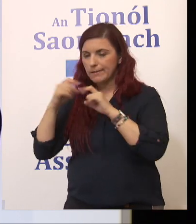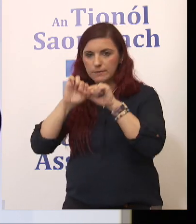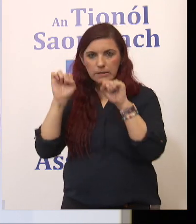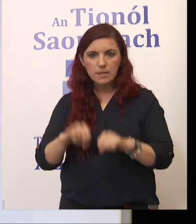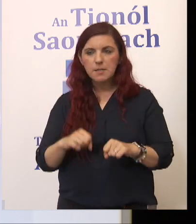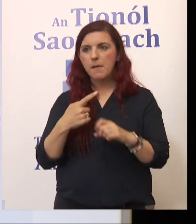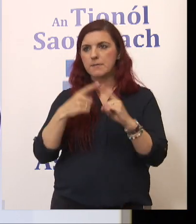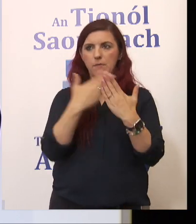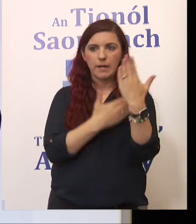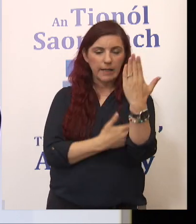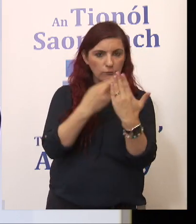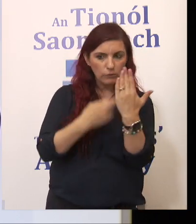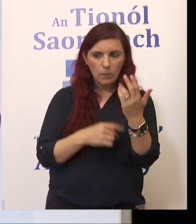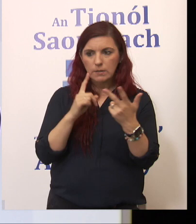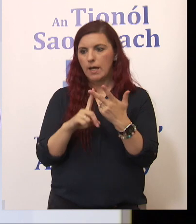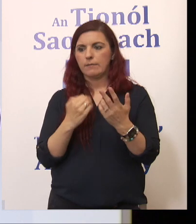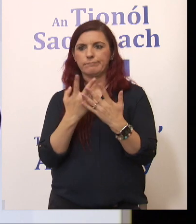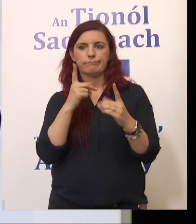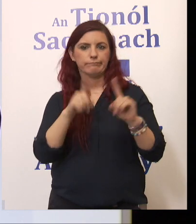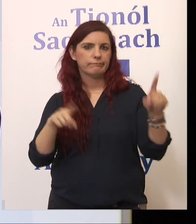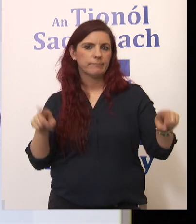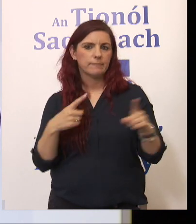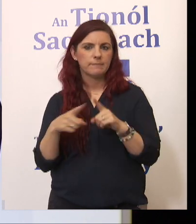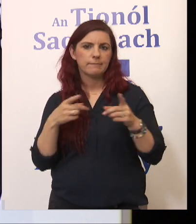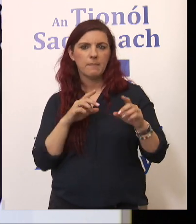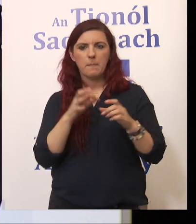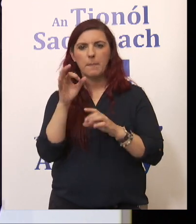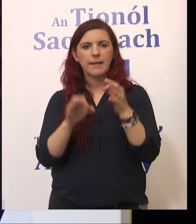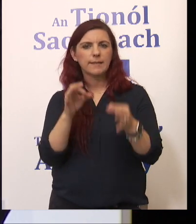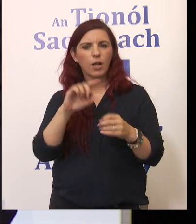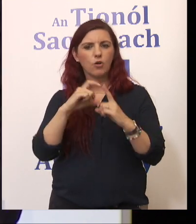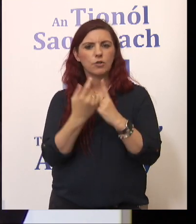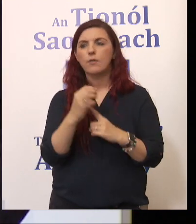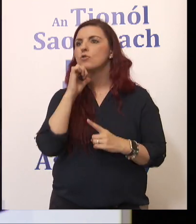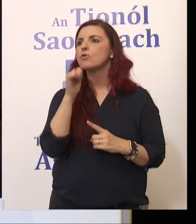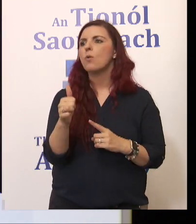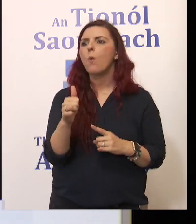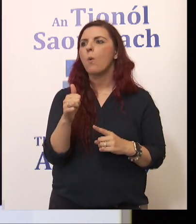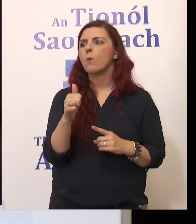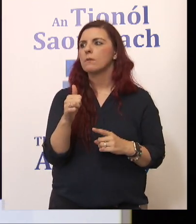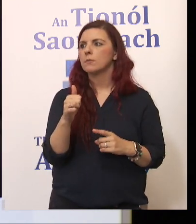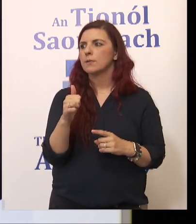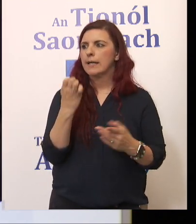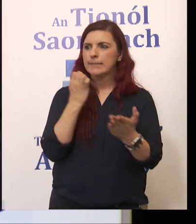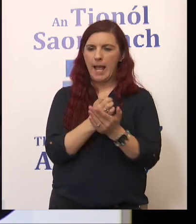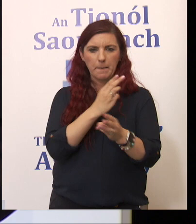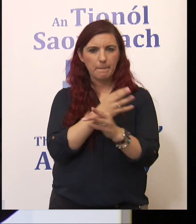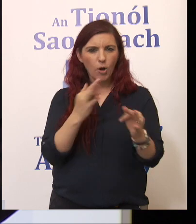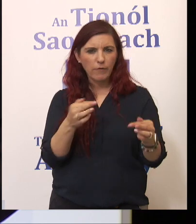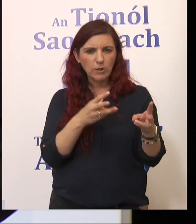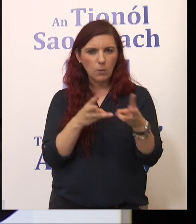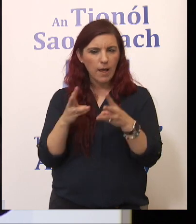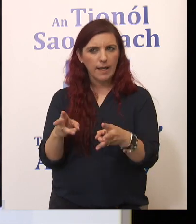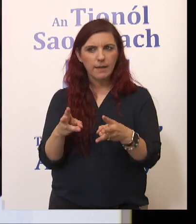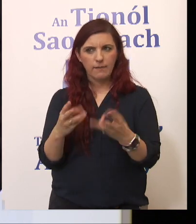different legal codes and in an array of political cultures. There's no settled or ideal model in terms of